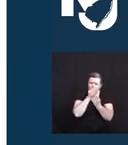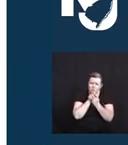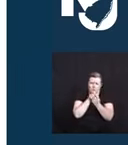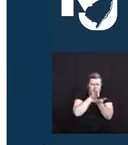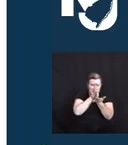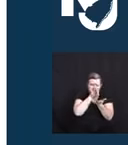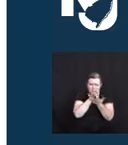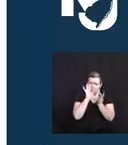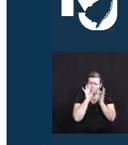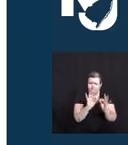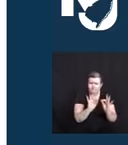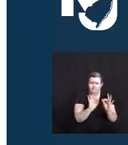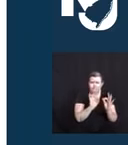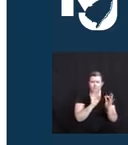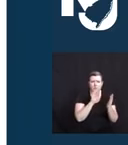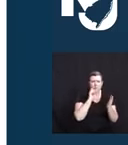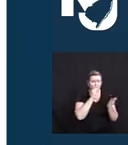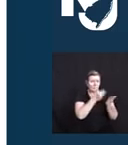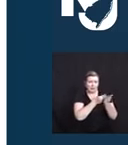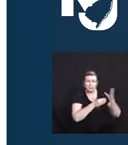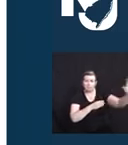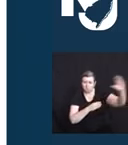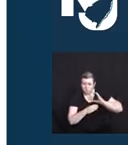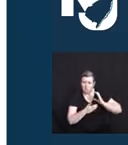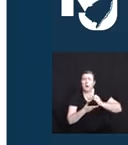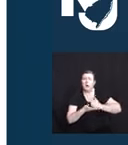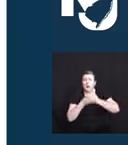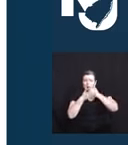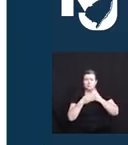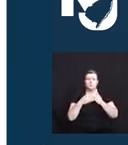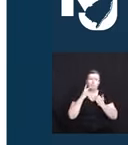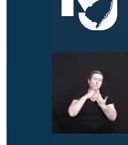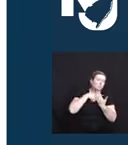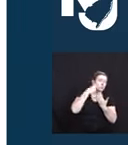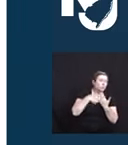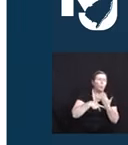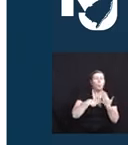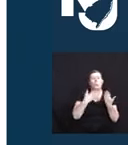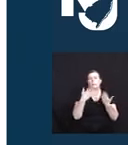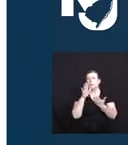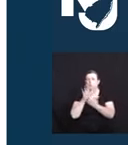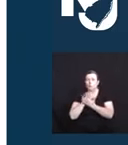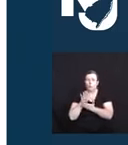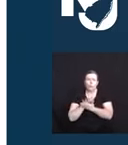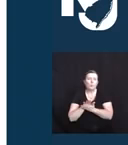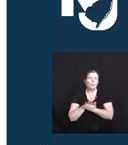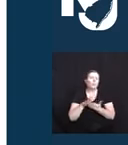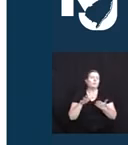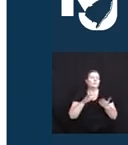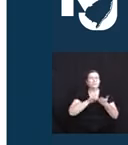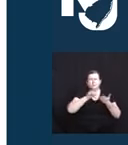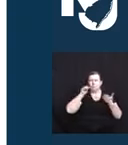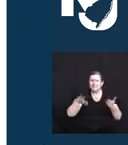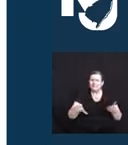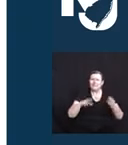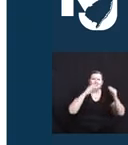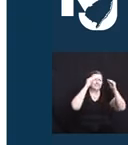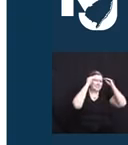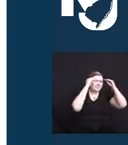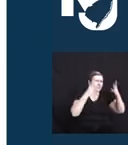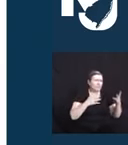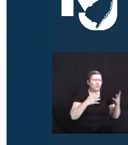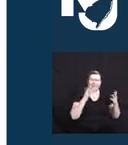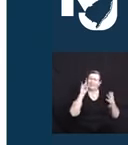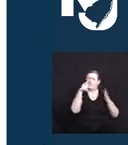for programs and services for students, schools, and educators. And that's just one example of many that we could